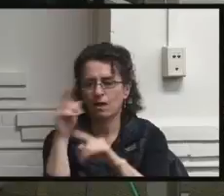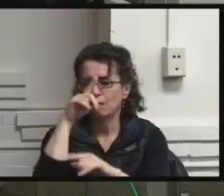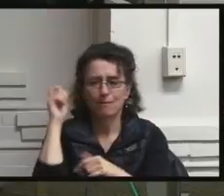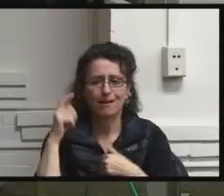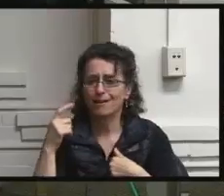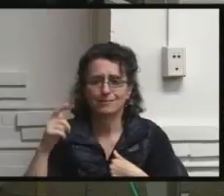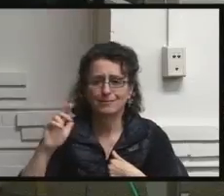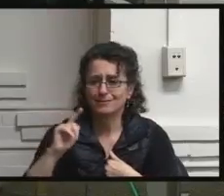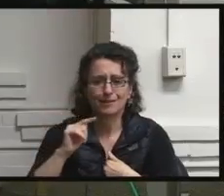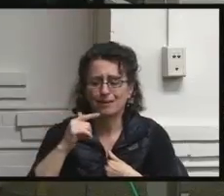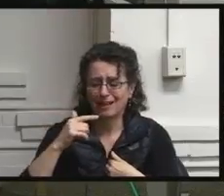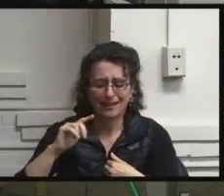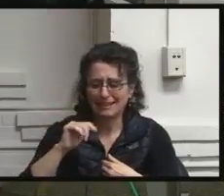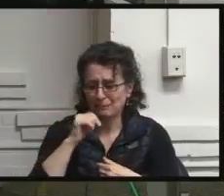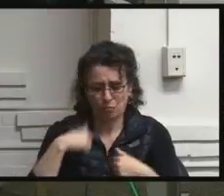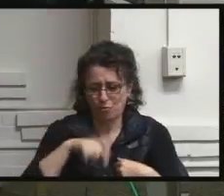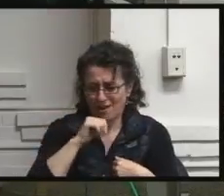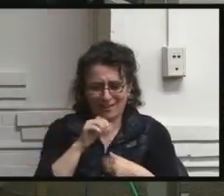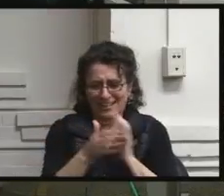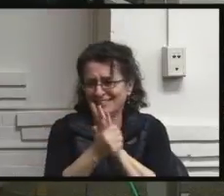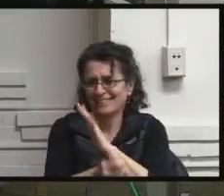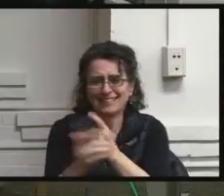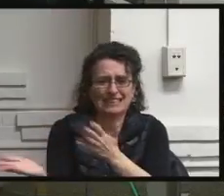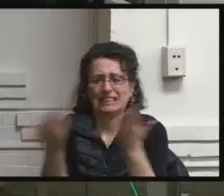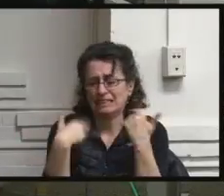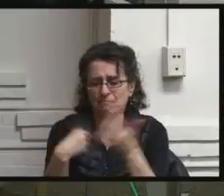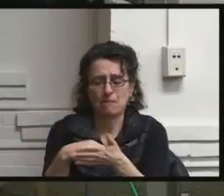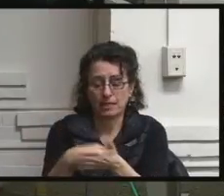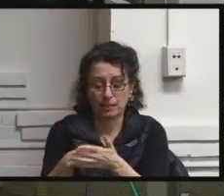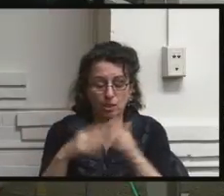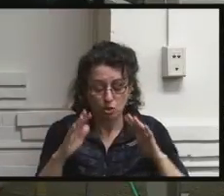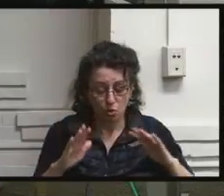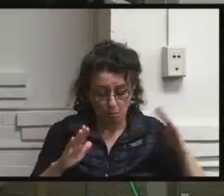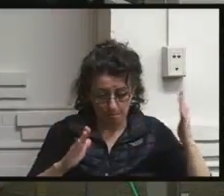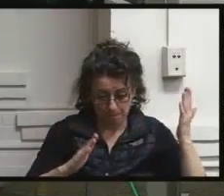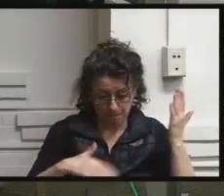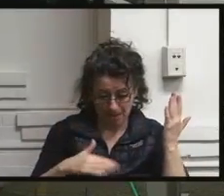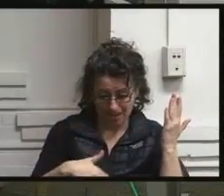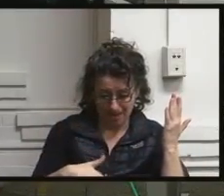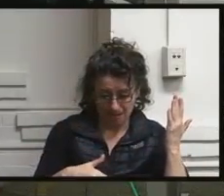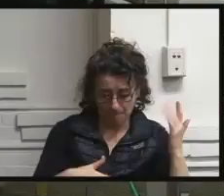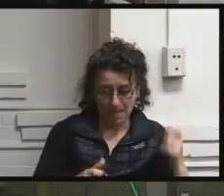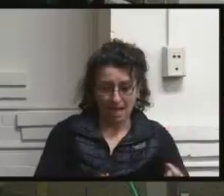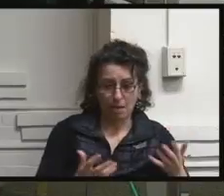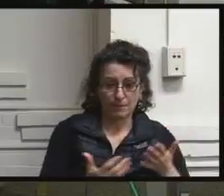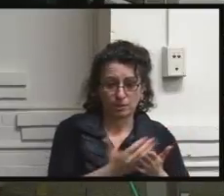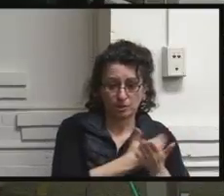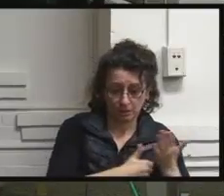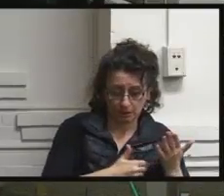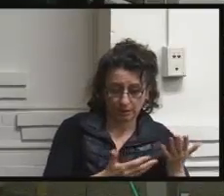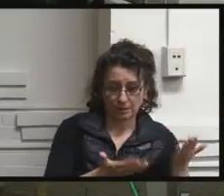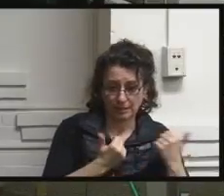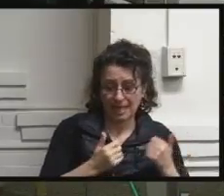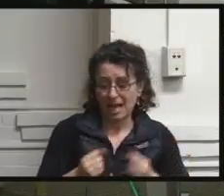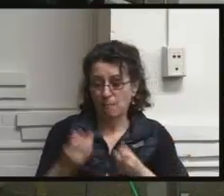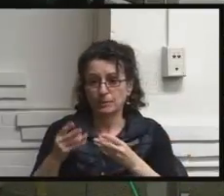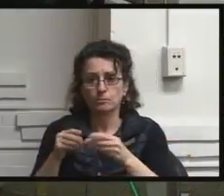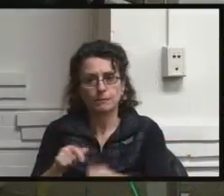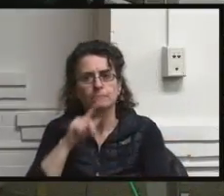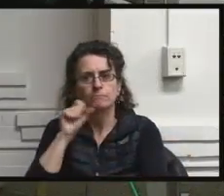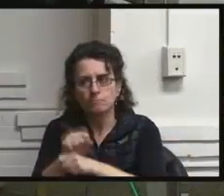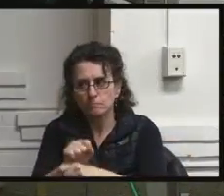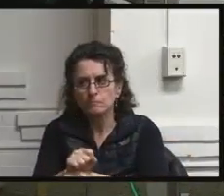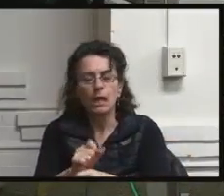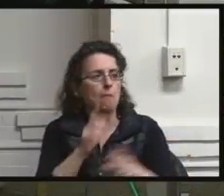get down to the bottom of the profit and loss budget to actual, you can see the